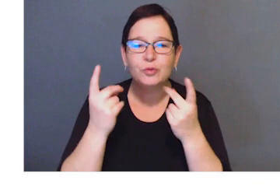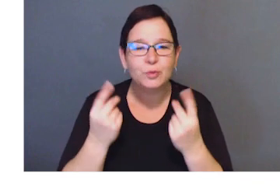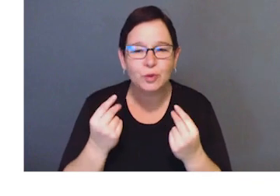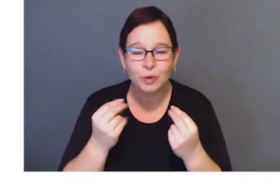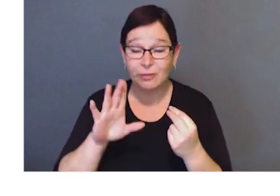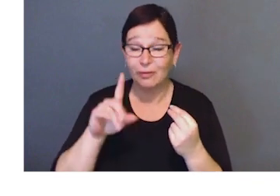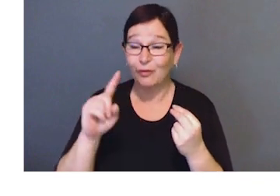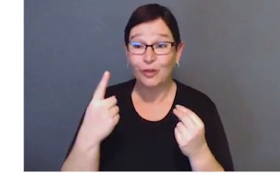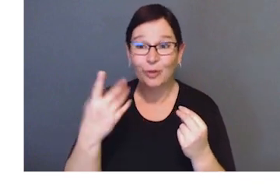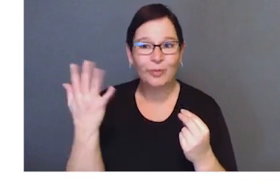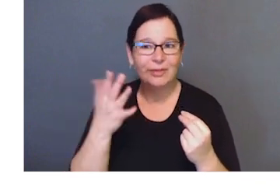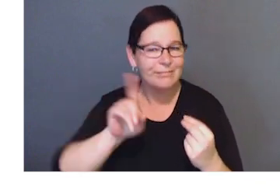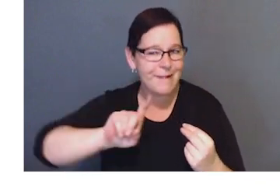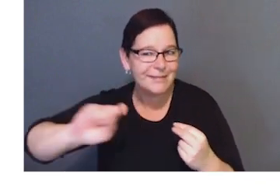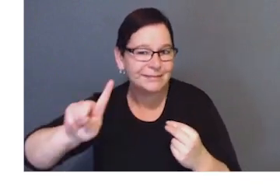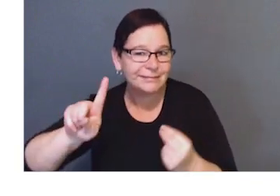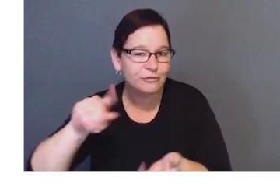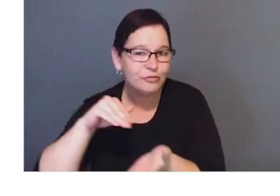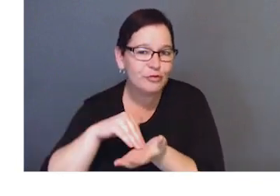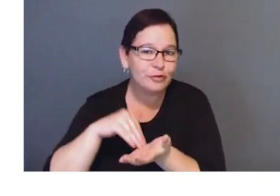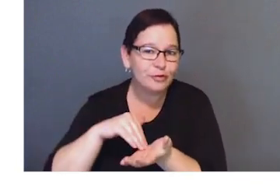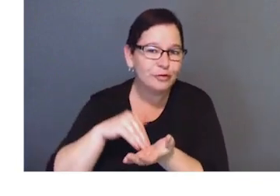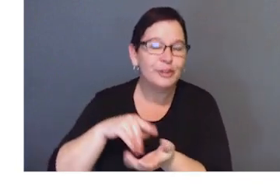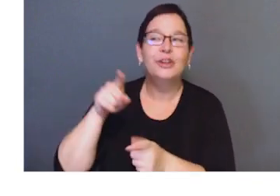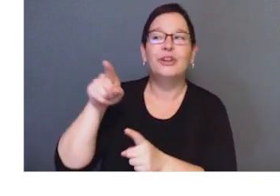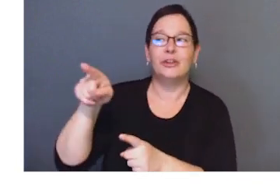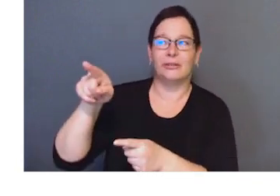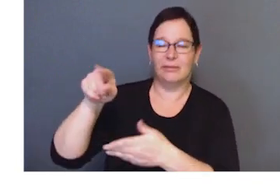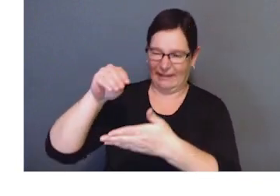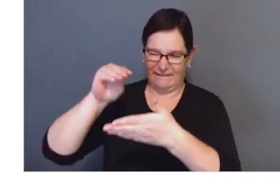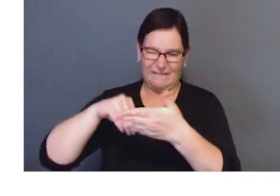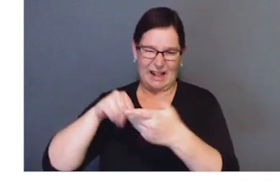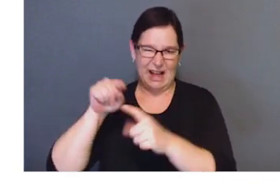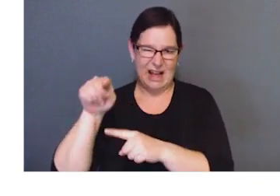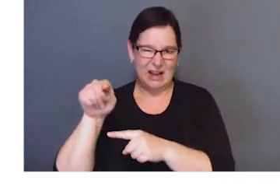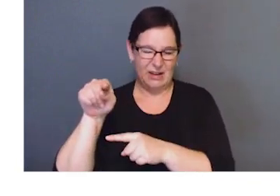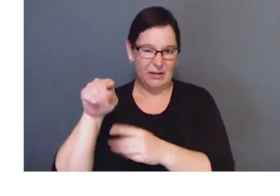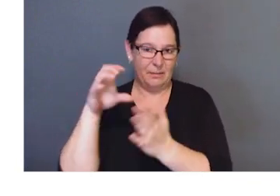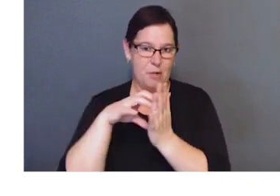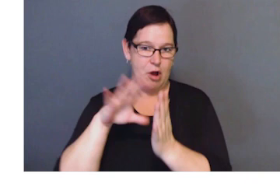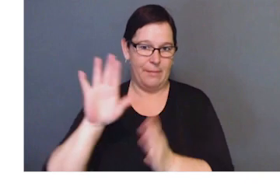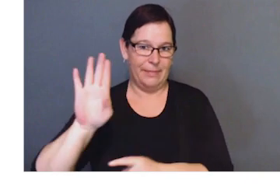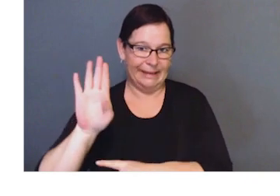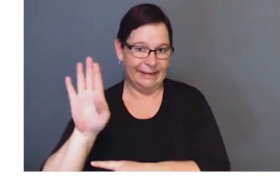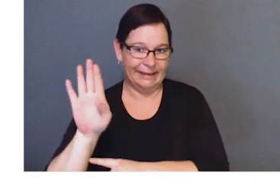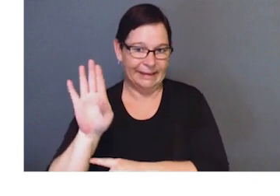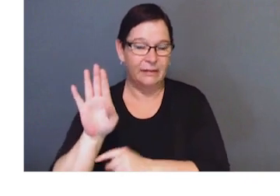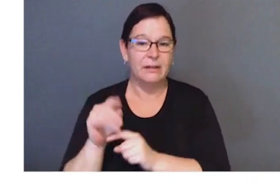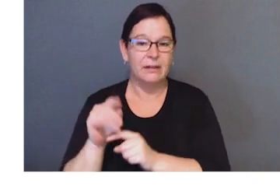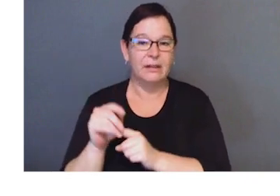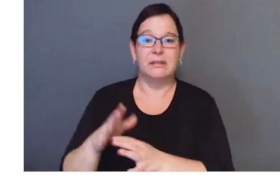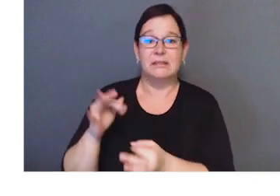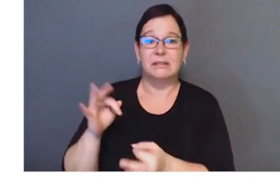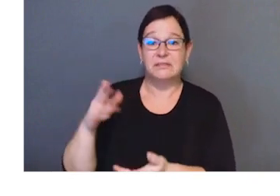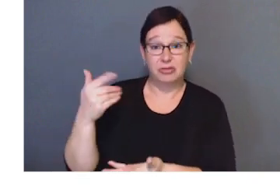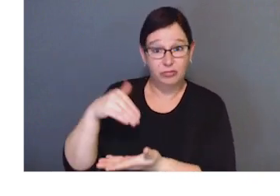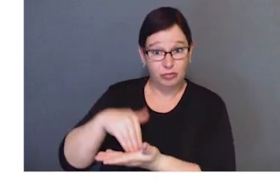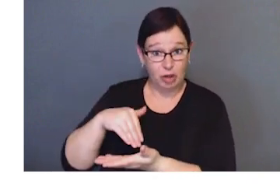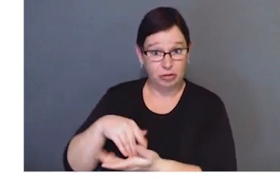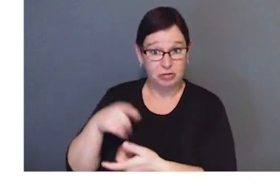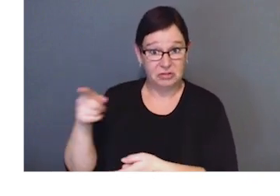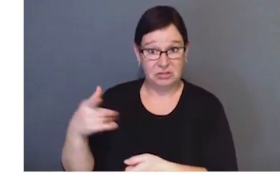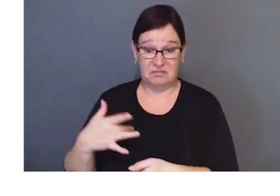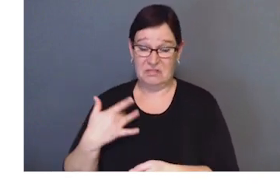B. If you and your medical practitioner think you may be eligible for the DTC, you